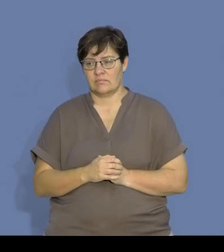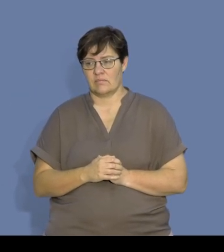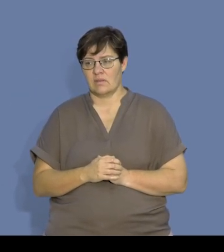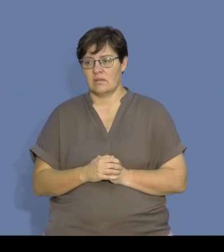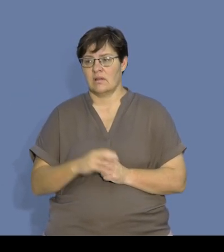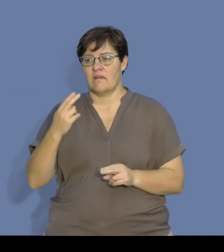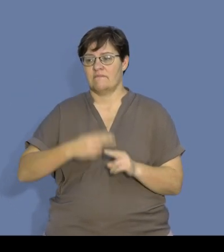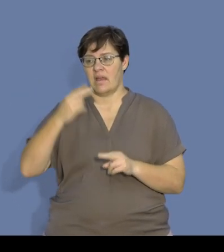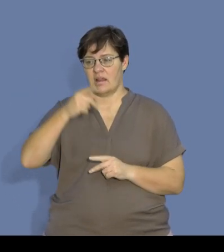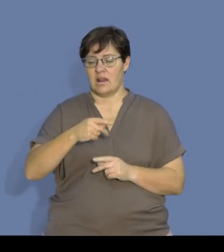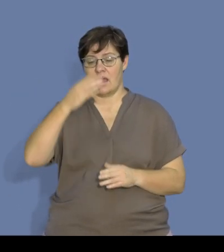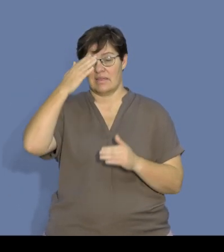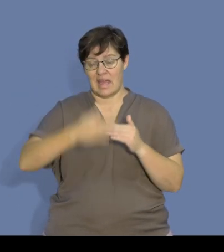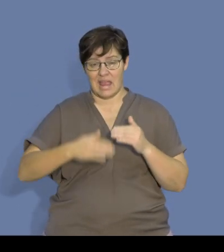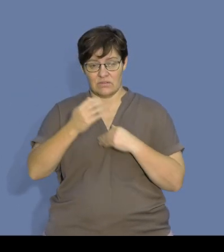6,500.